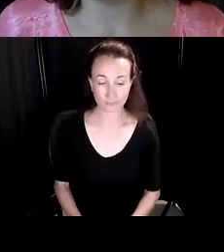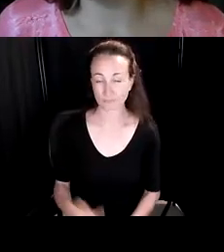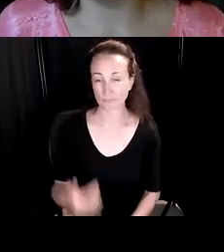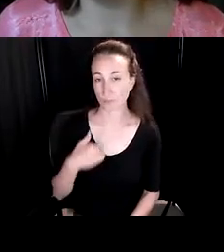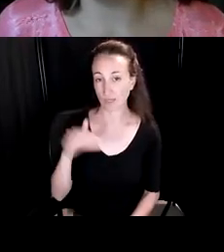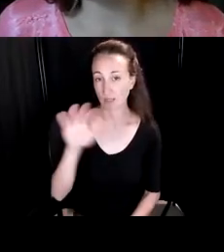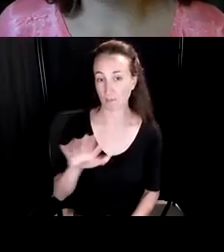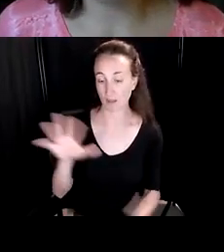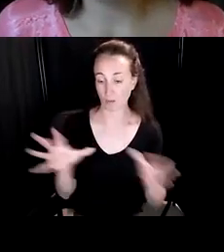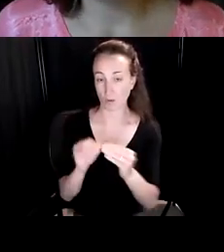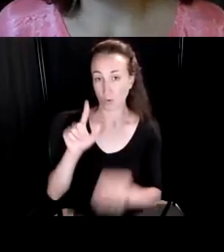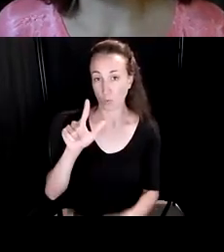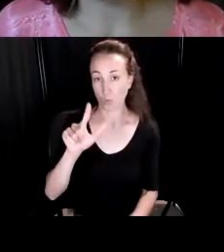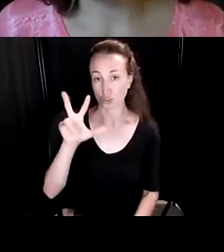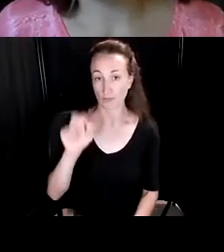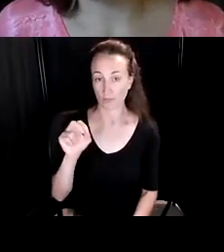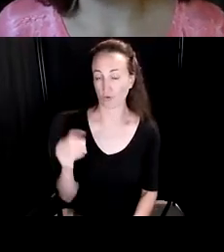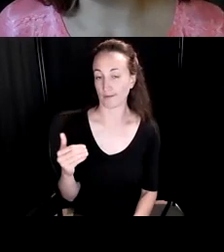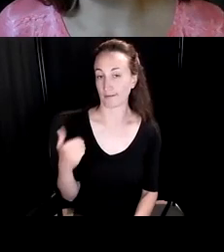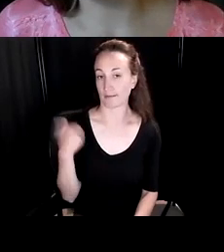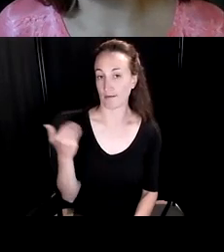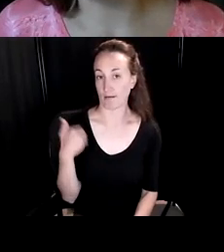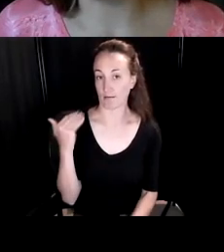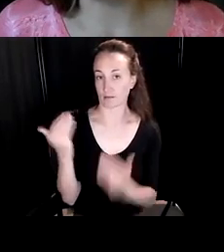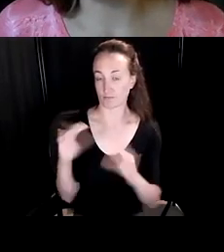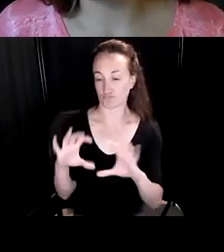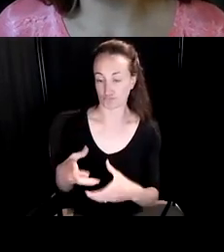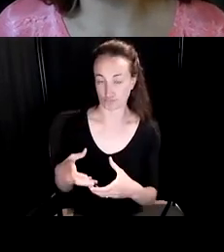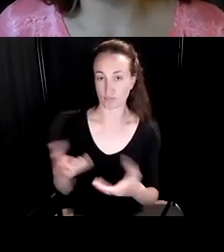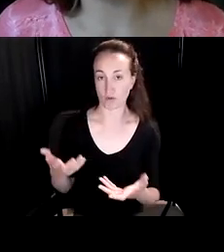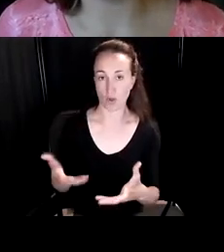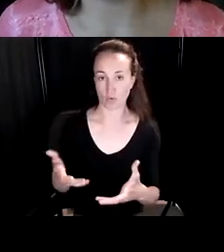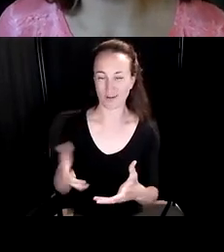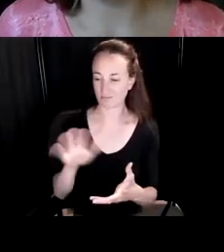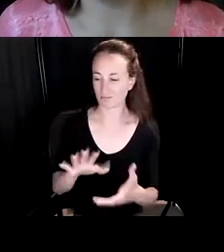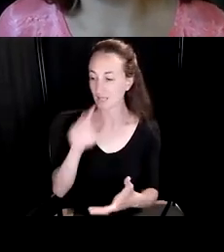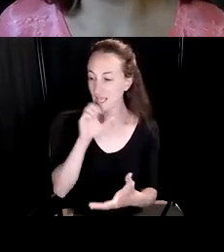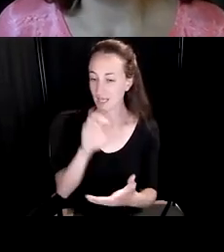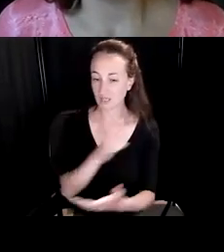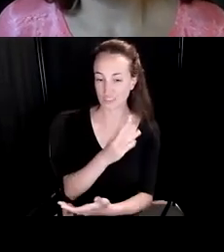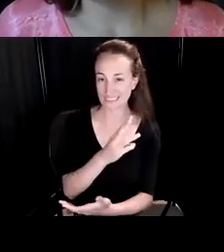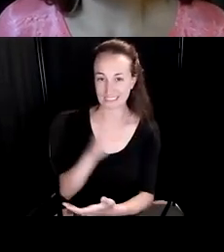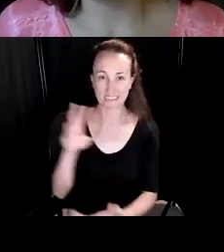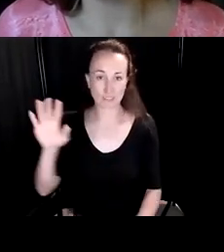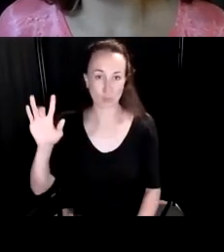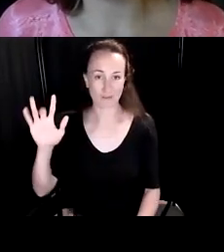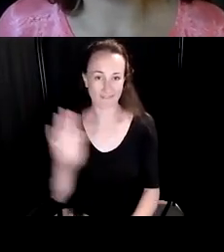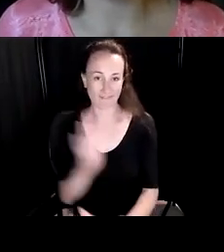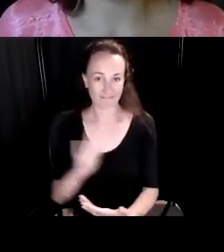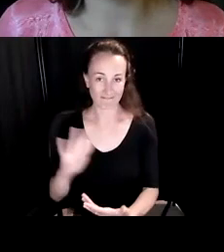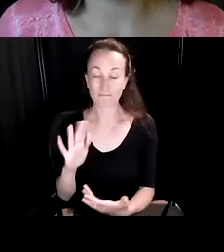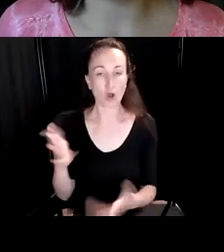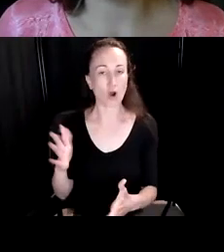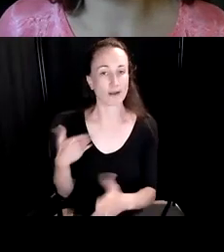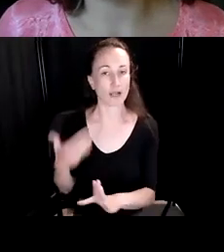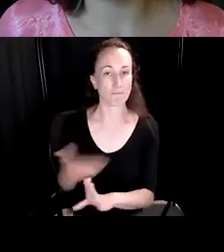young adults already in this longitudinal study. They were between the ages of 16 to 25. They had a prior